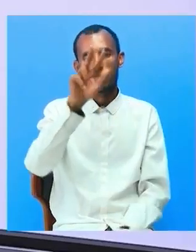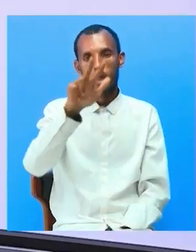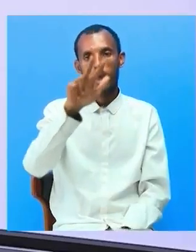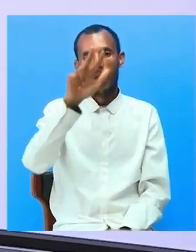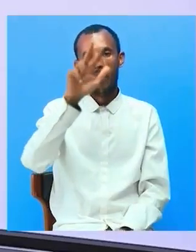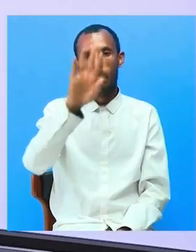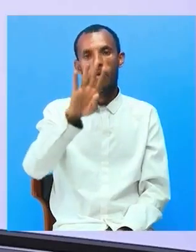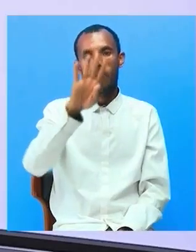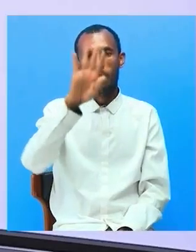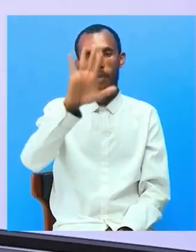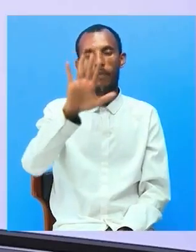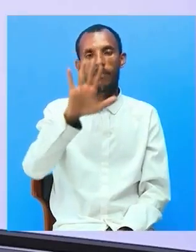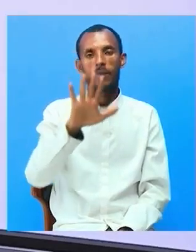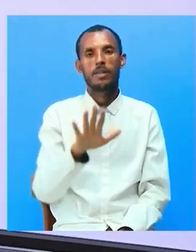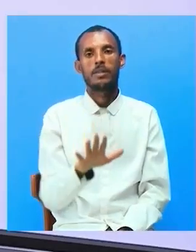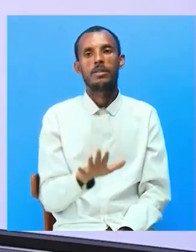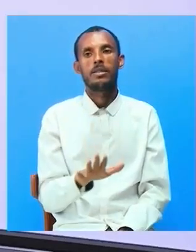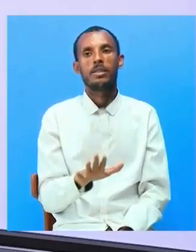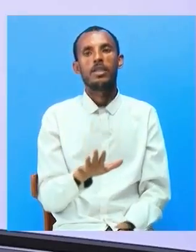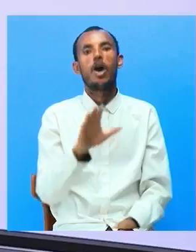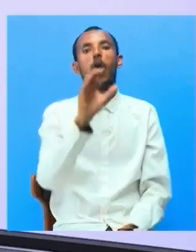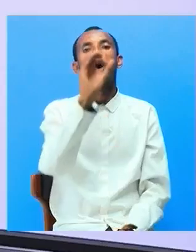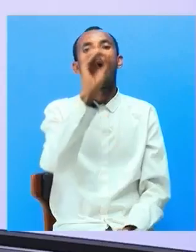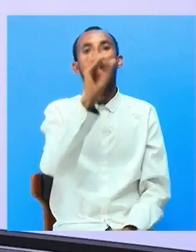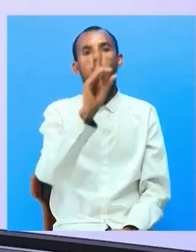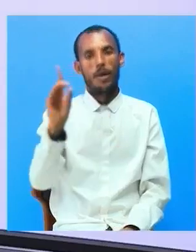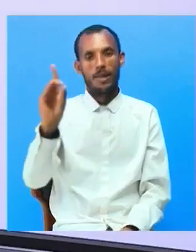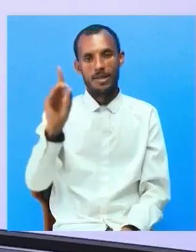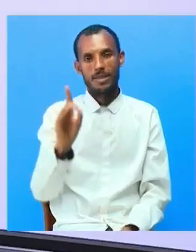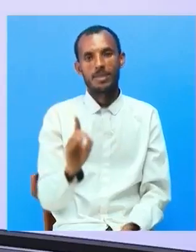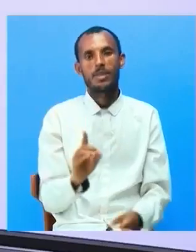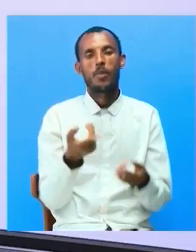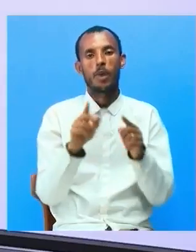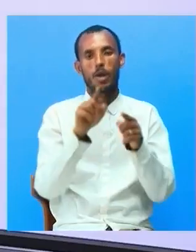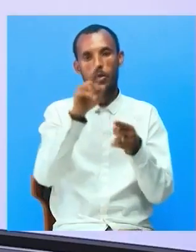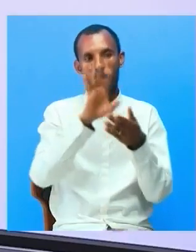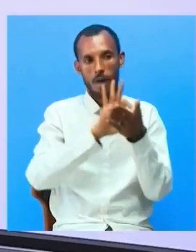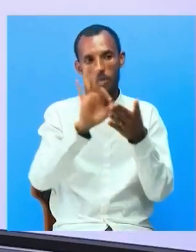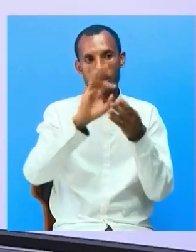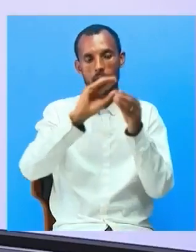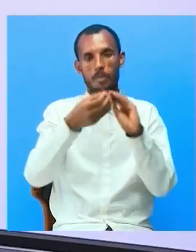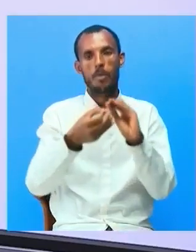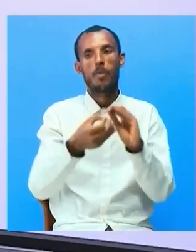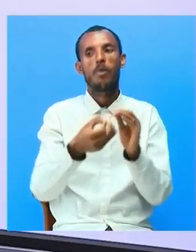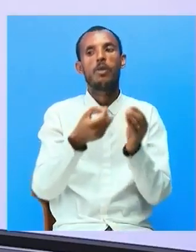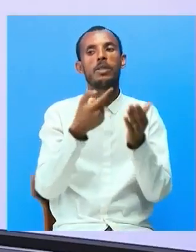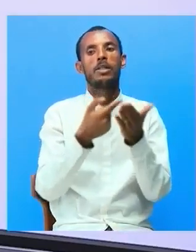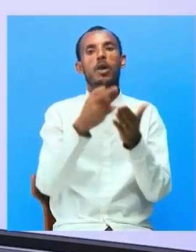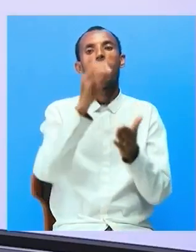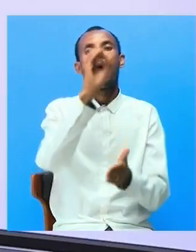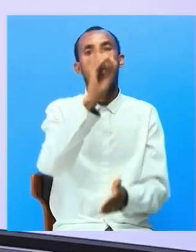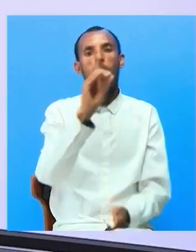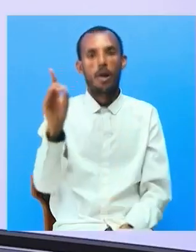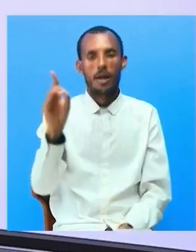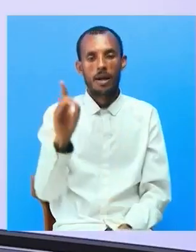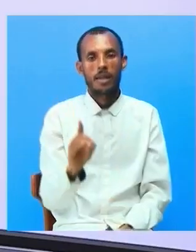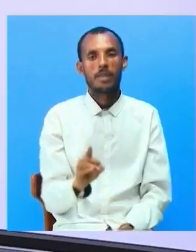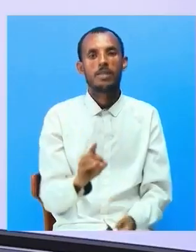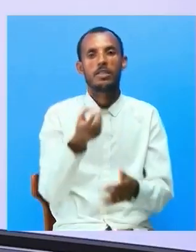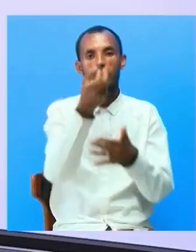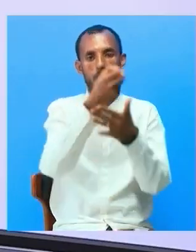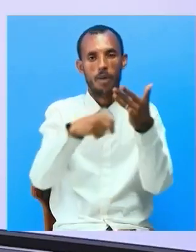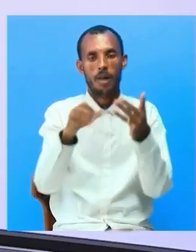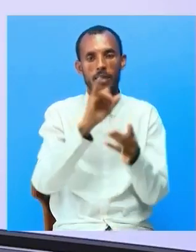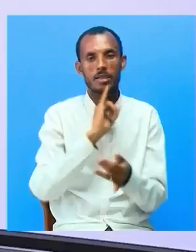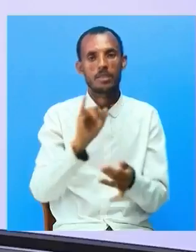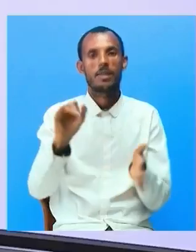2, 3, 4, 5. It's odd. When we count the number of negative, if it is odd, the